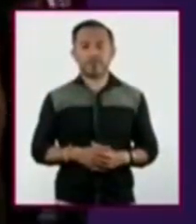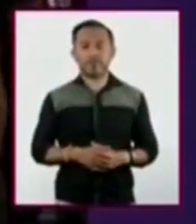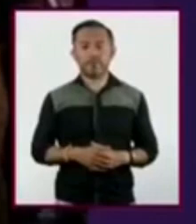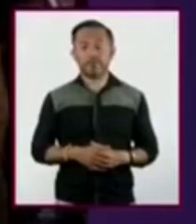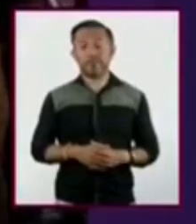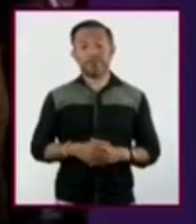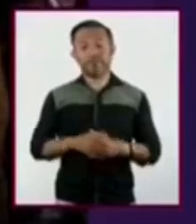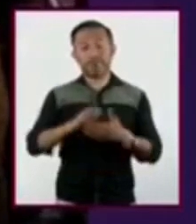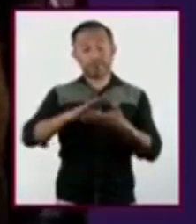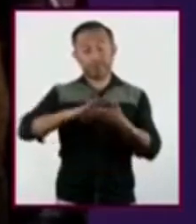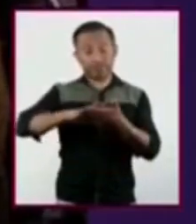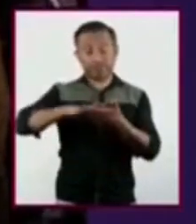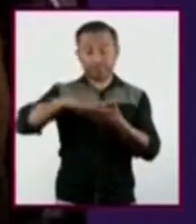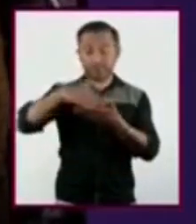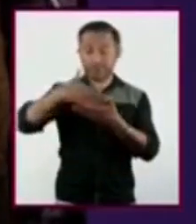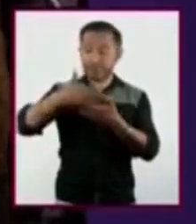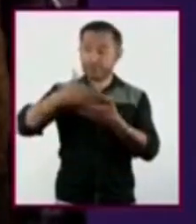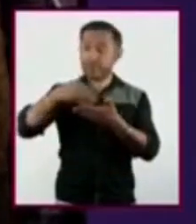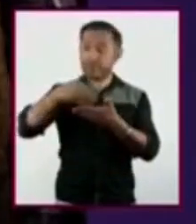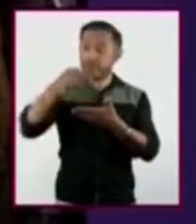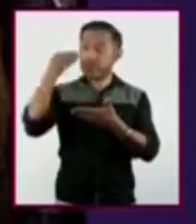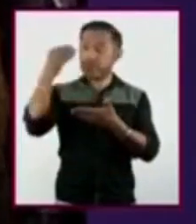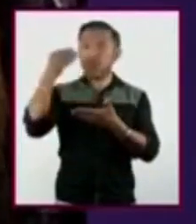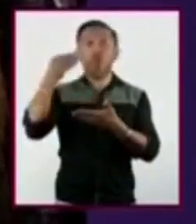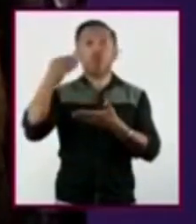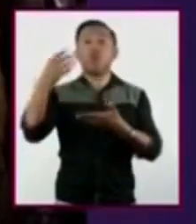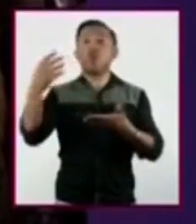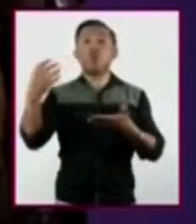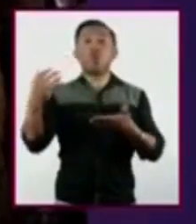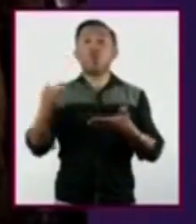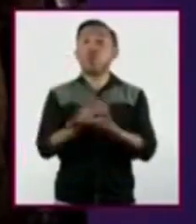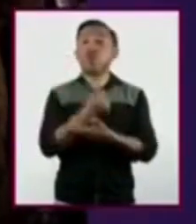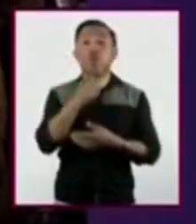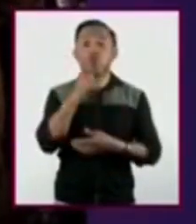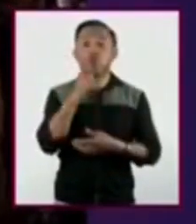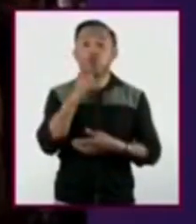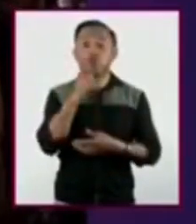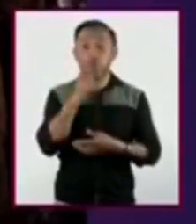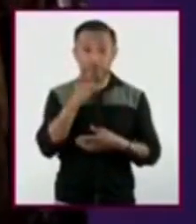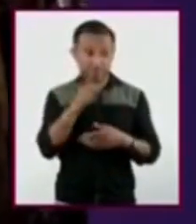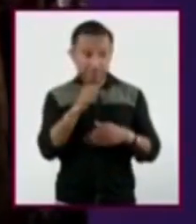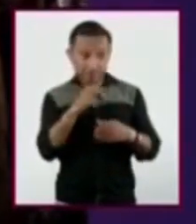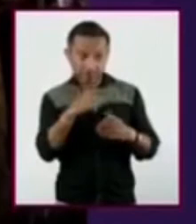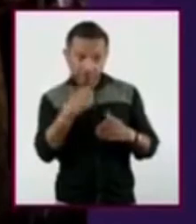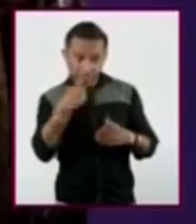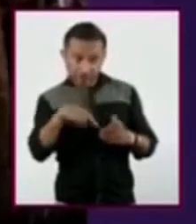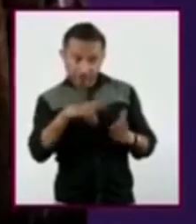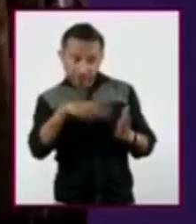Here it is. And this is the winner. Would you read this, please? Okay.